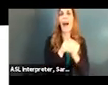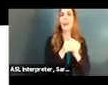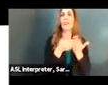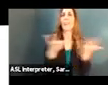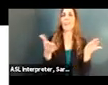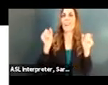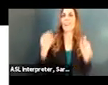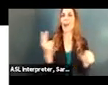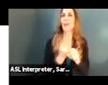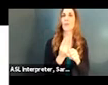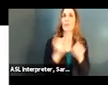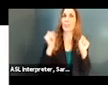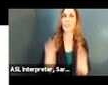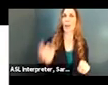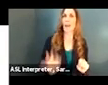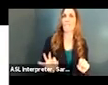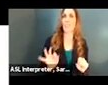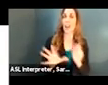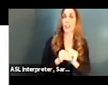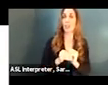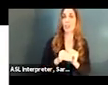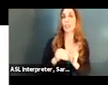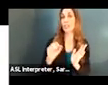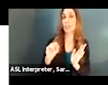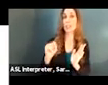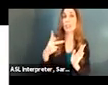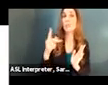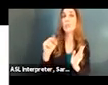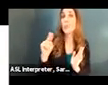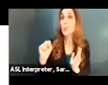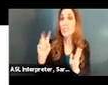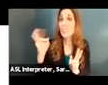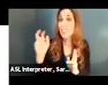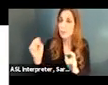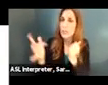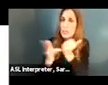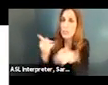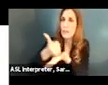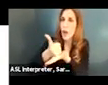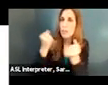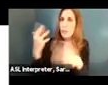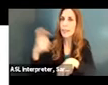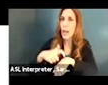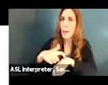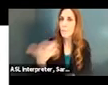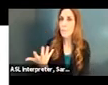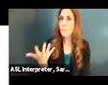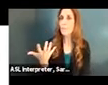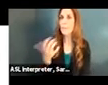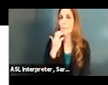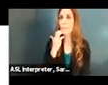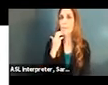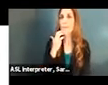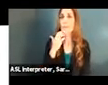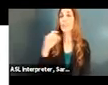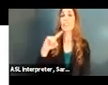But you build up spoons, that's assistive technology. You create a zipper pull,